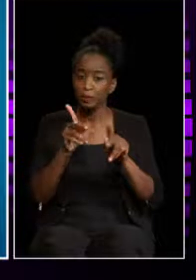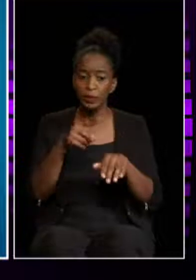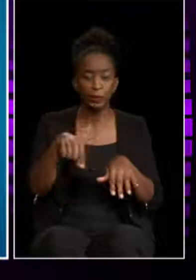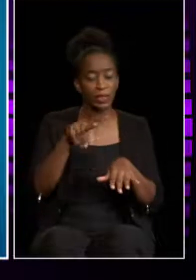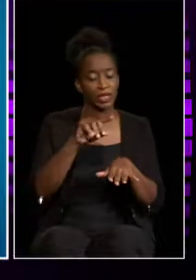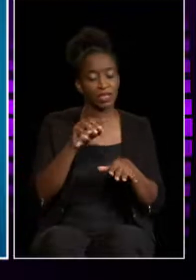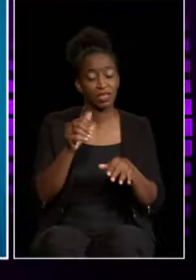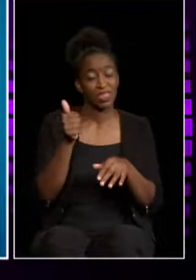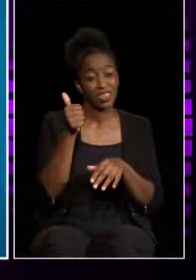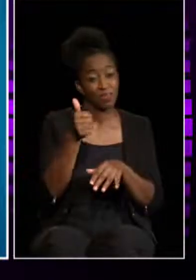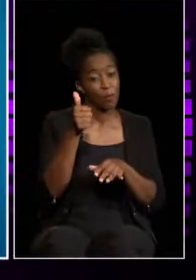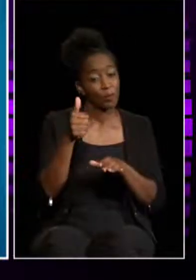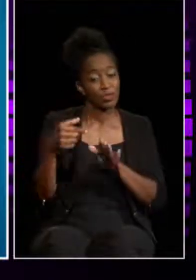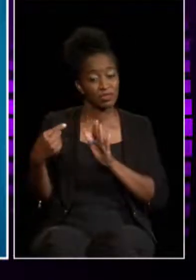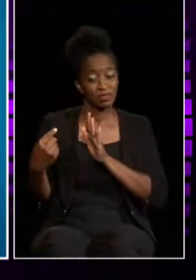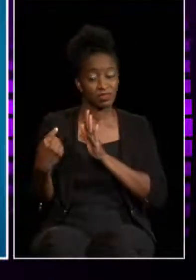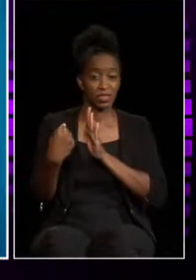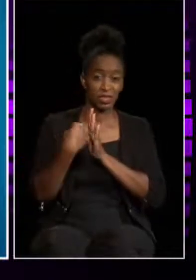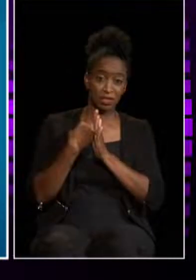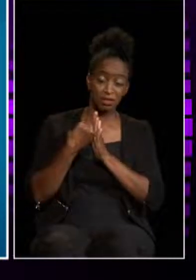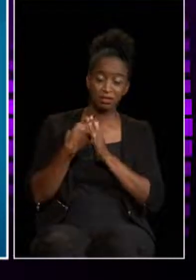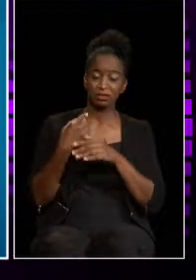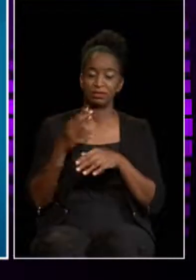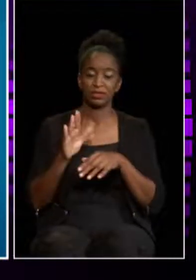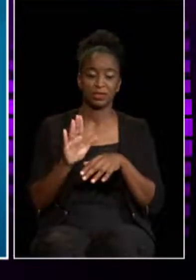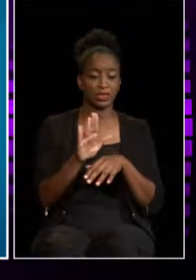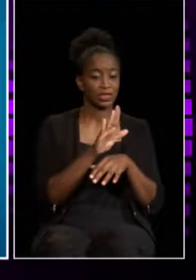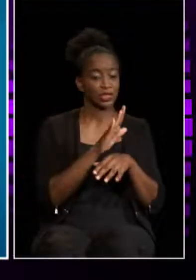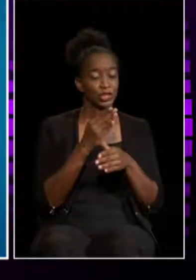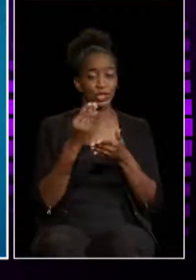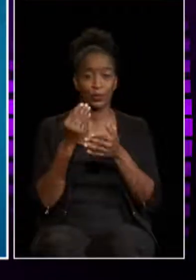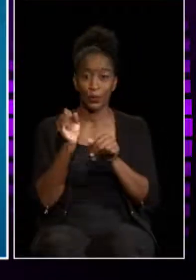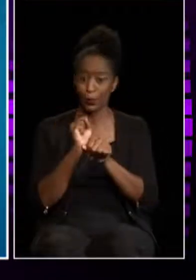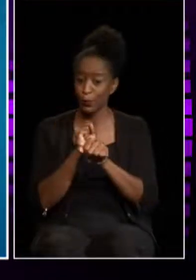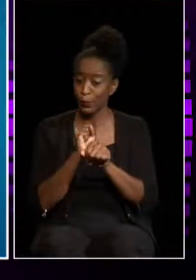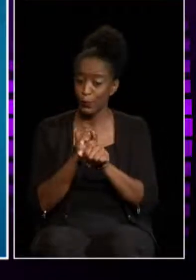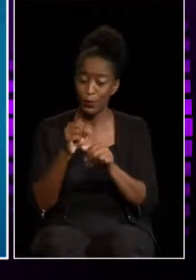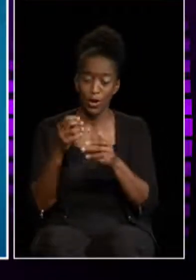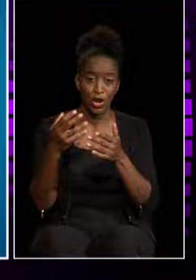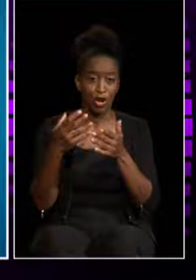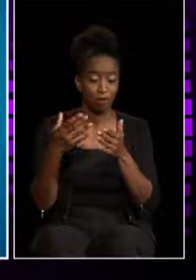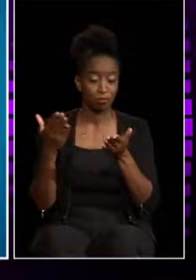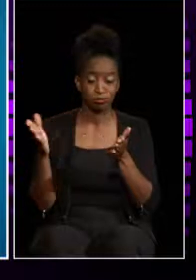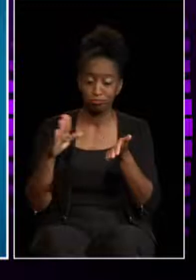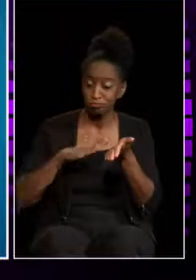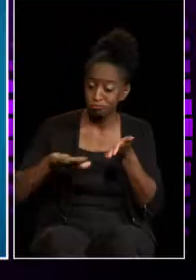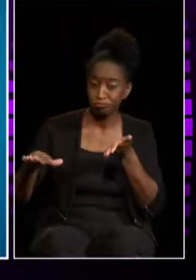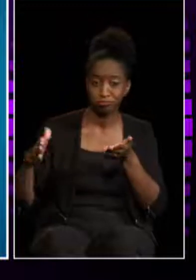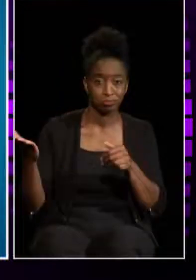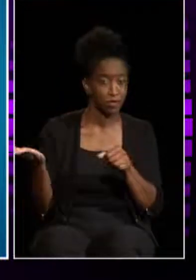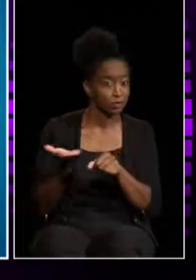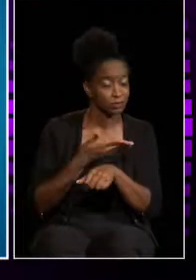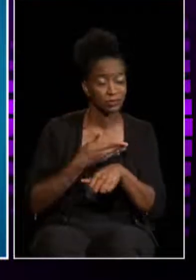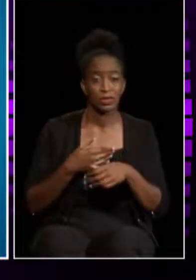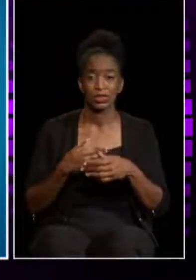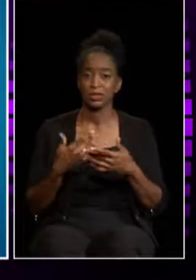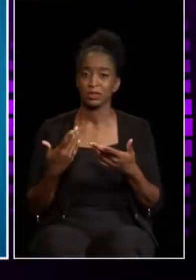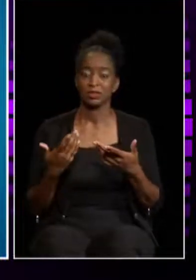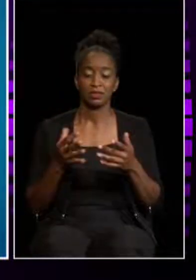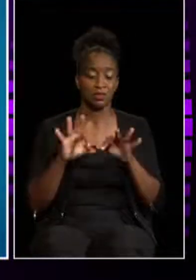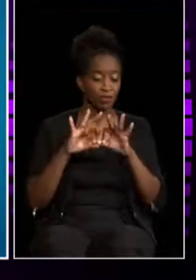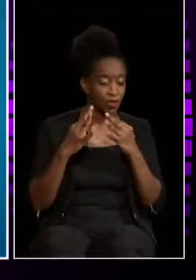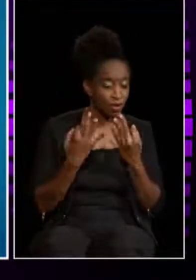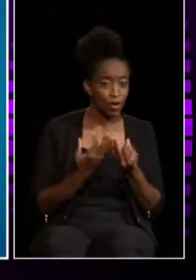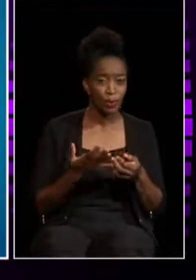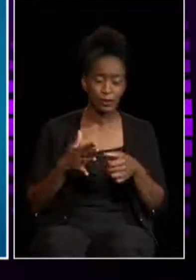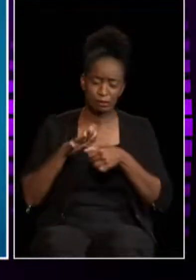of financial ruin. It's a very serious situation out there. It has put families under a lot of strain. It has taken a toll on us all.